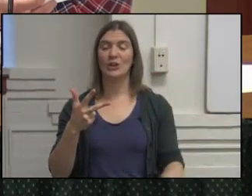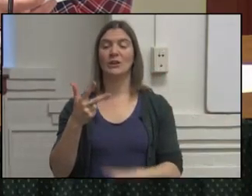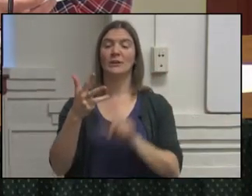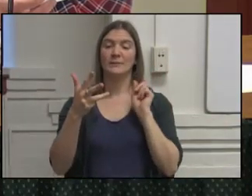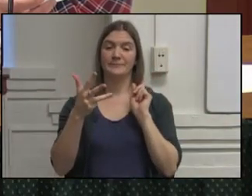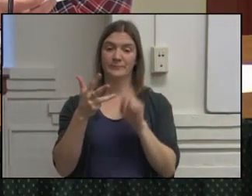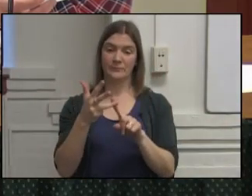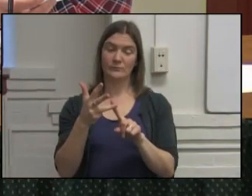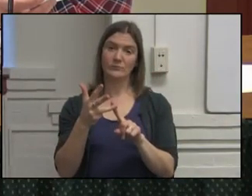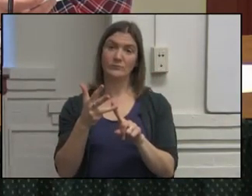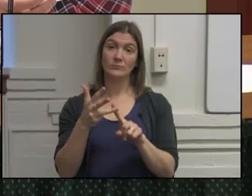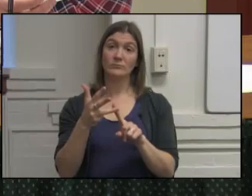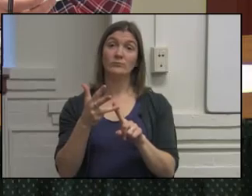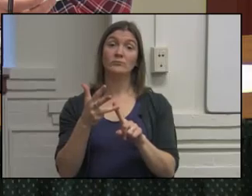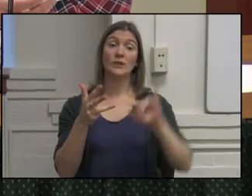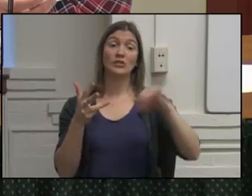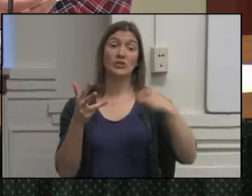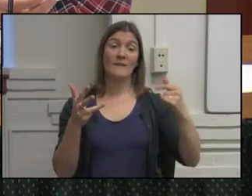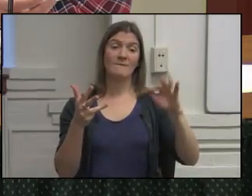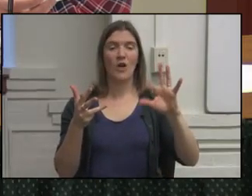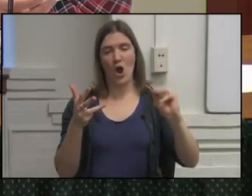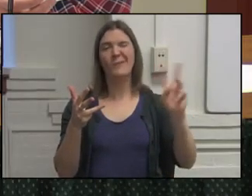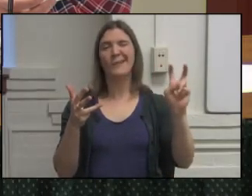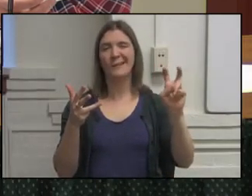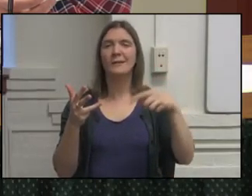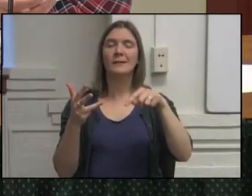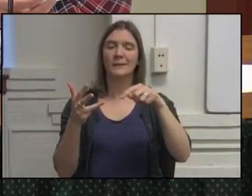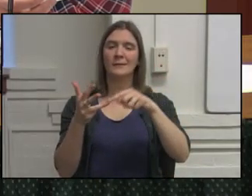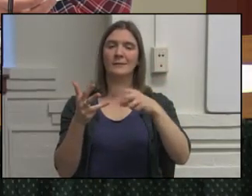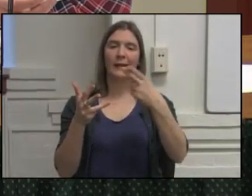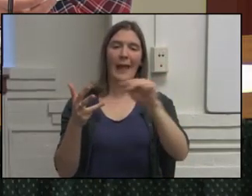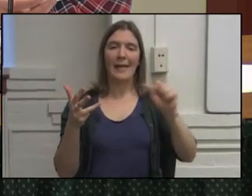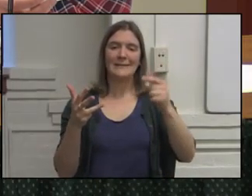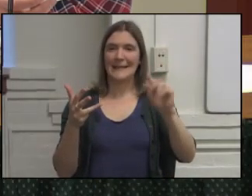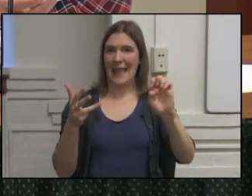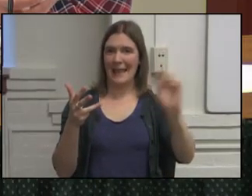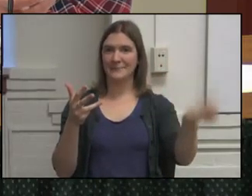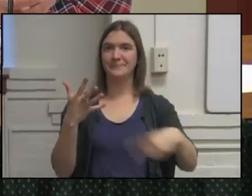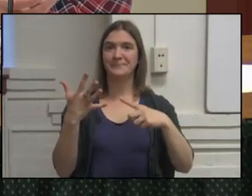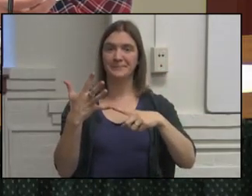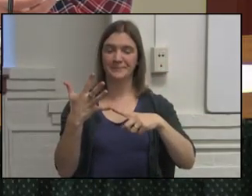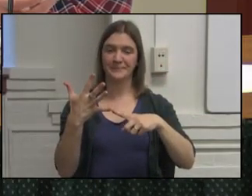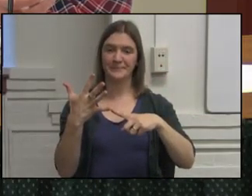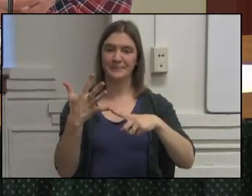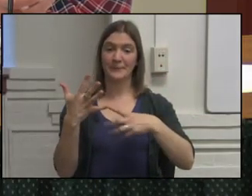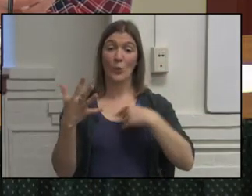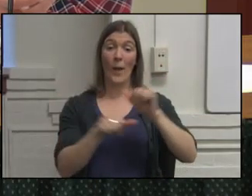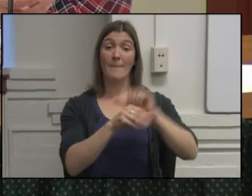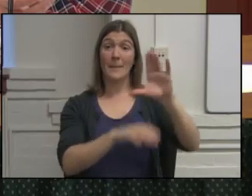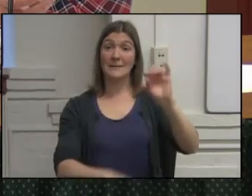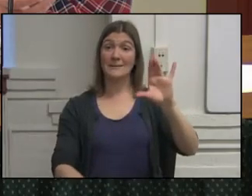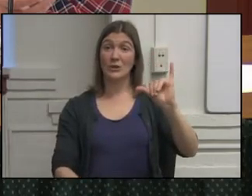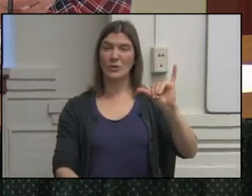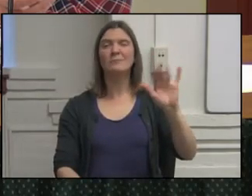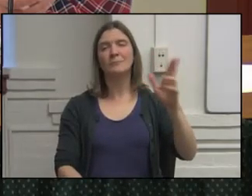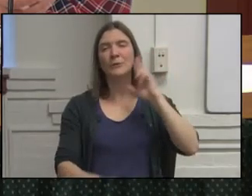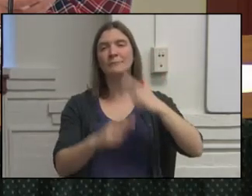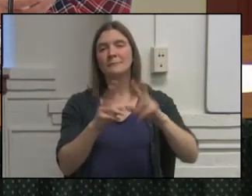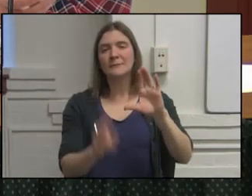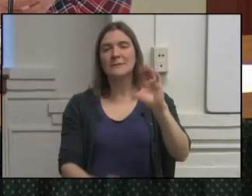Saxtons River Distillery, J&J Farm, LLC, doing business as Hell's Gate Distillery, White Mountain Distillery,